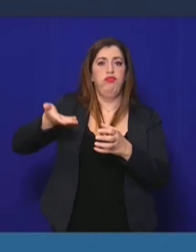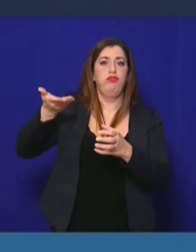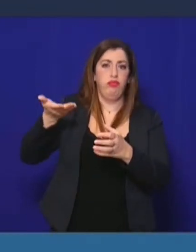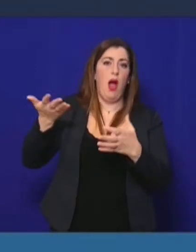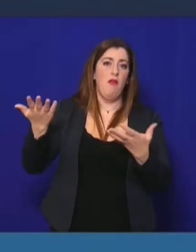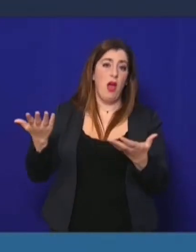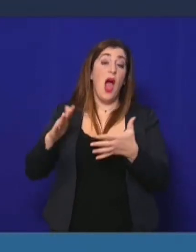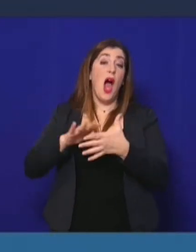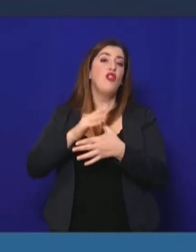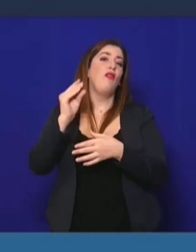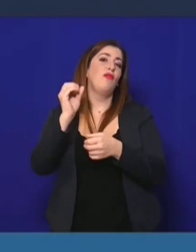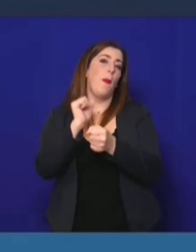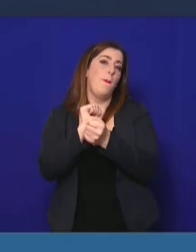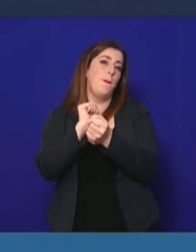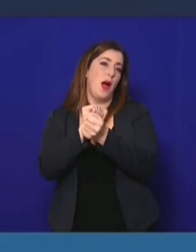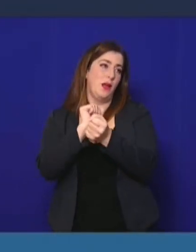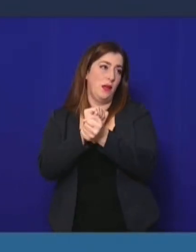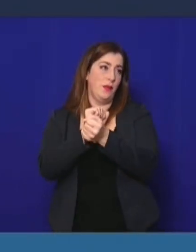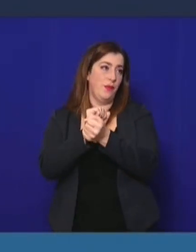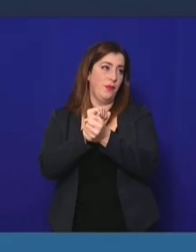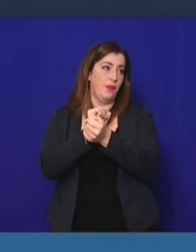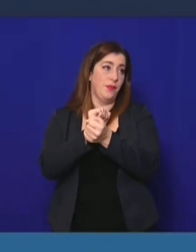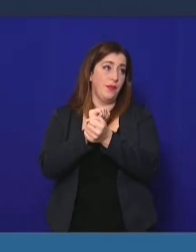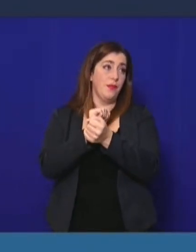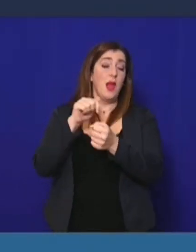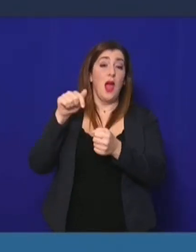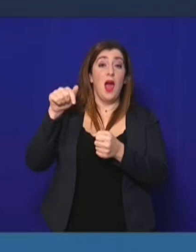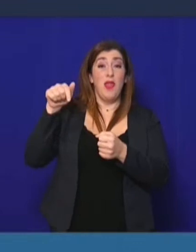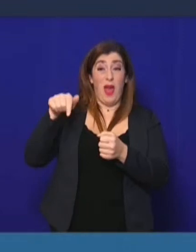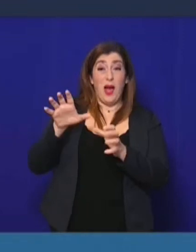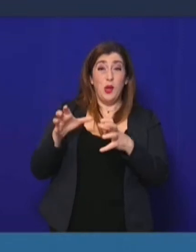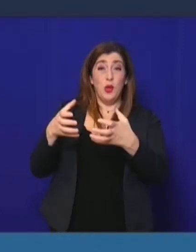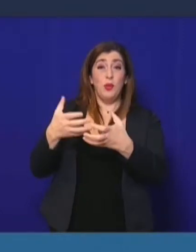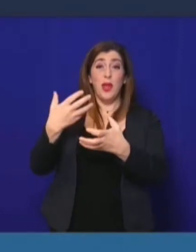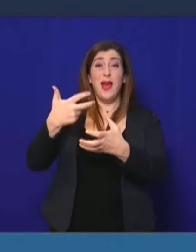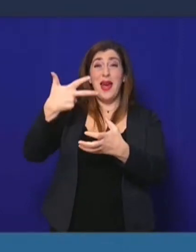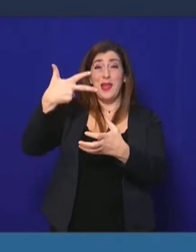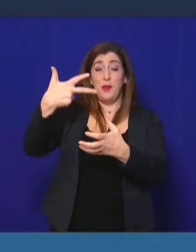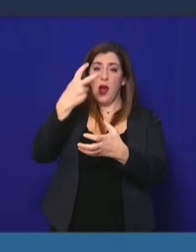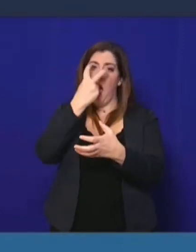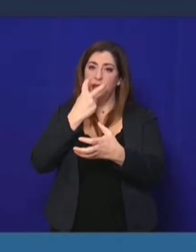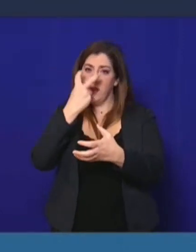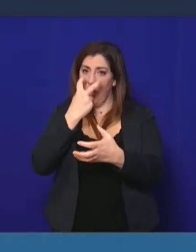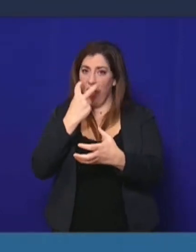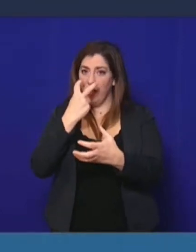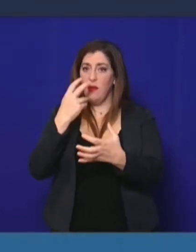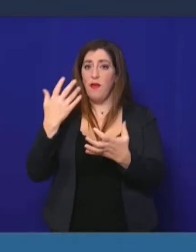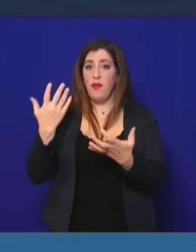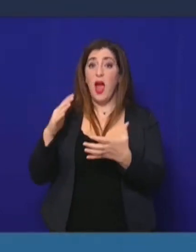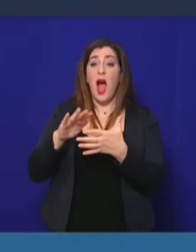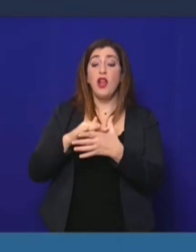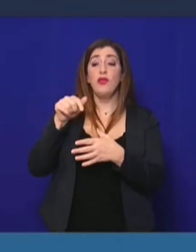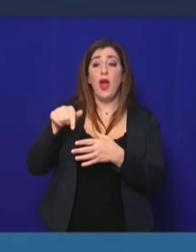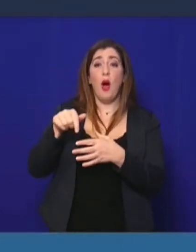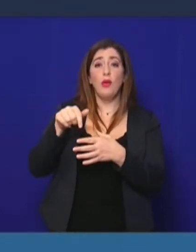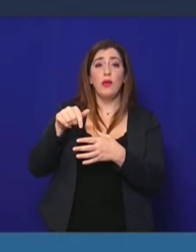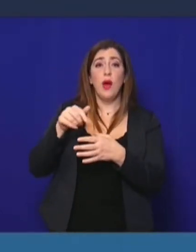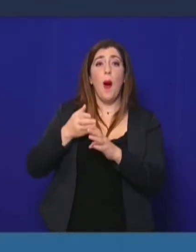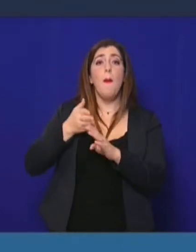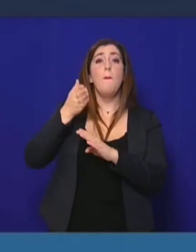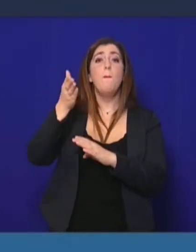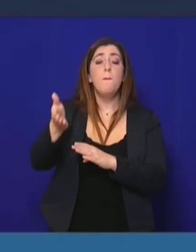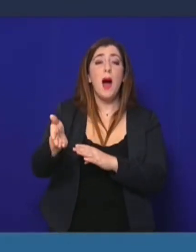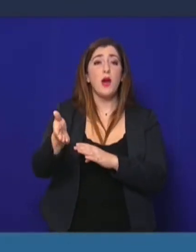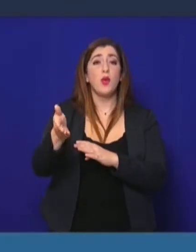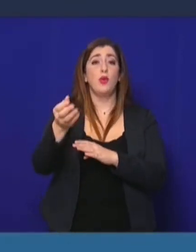kellna 8 anzjani sa issa li ħarġu pożittivi wara li dawn kienu attendew tombla u